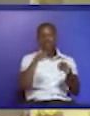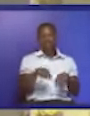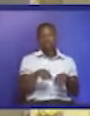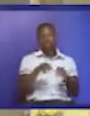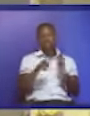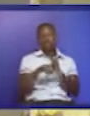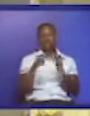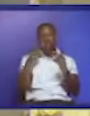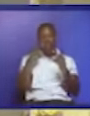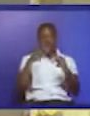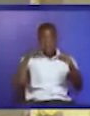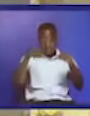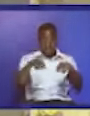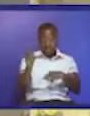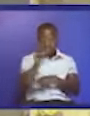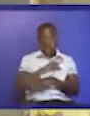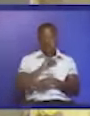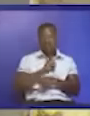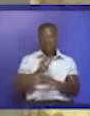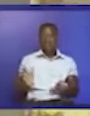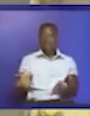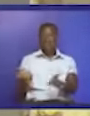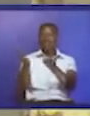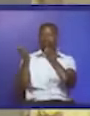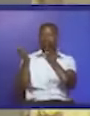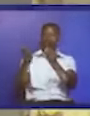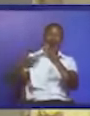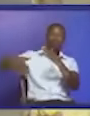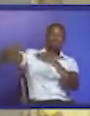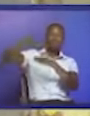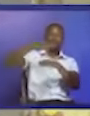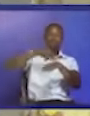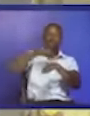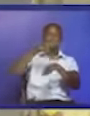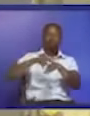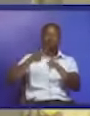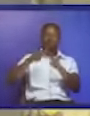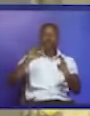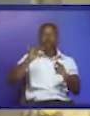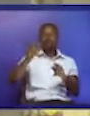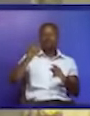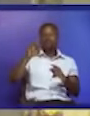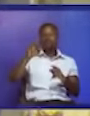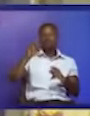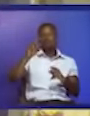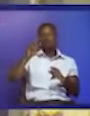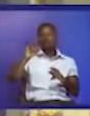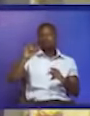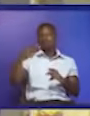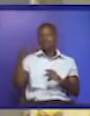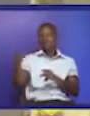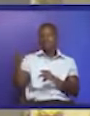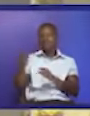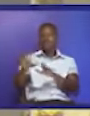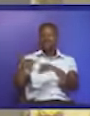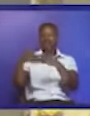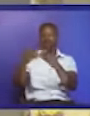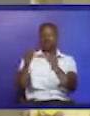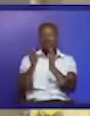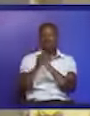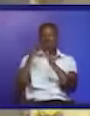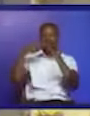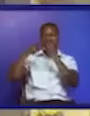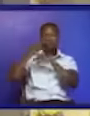this day I have raised you over nations. So Jeremiah was given that prophetic